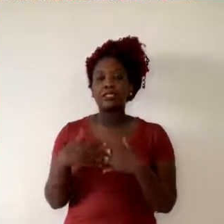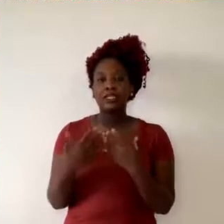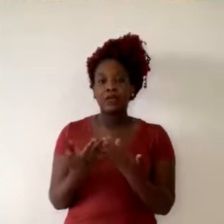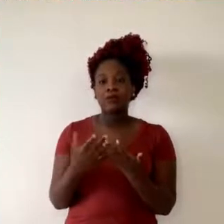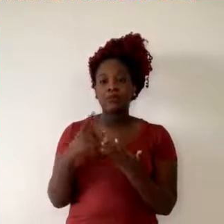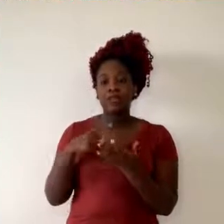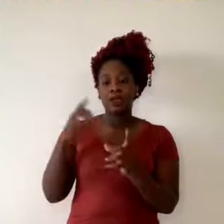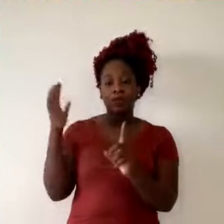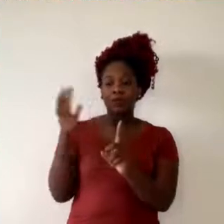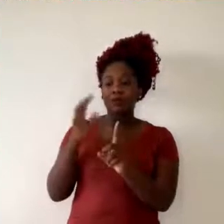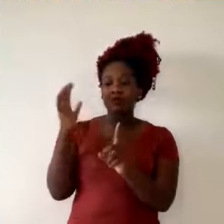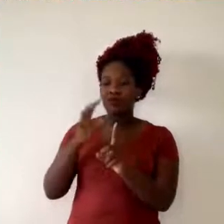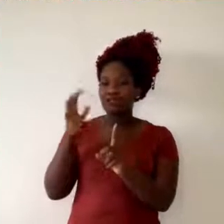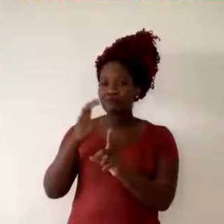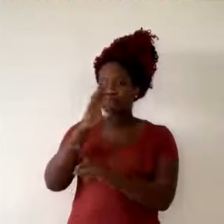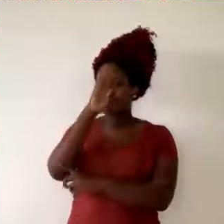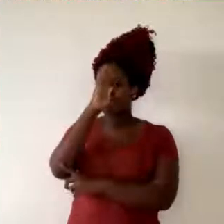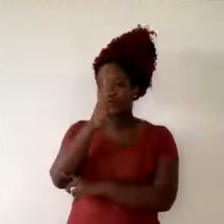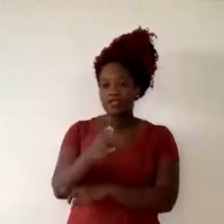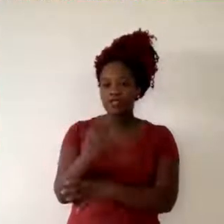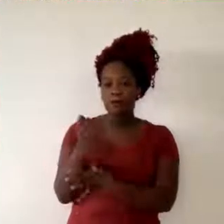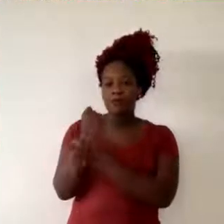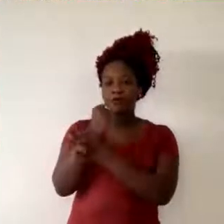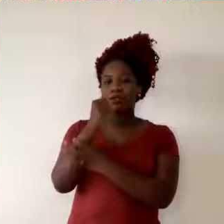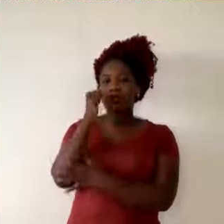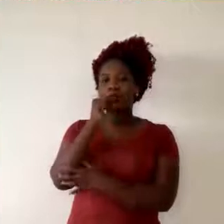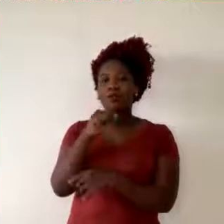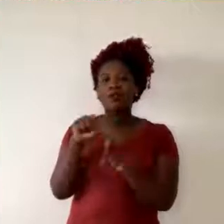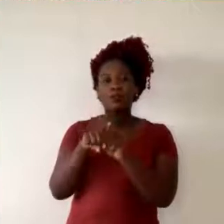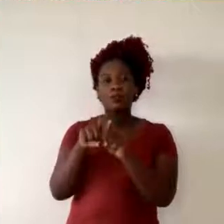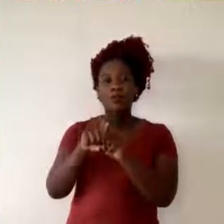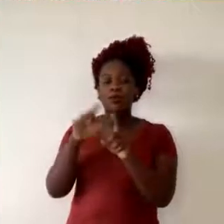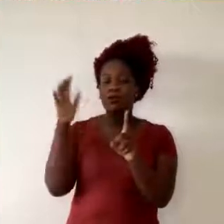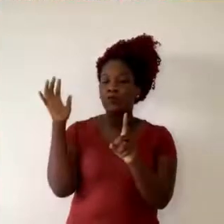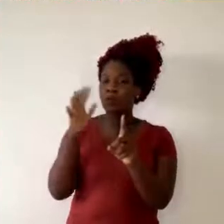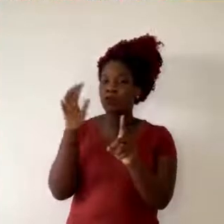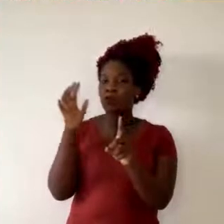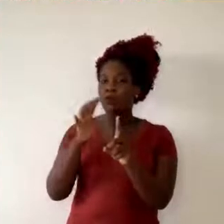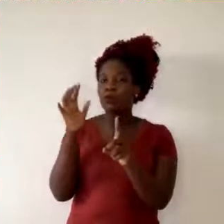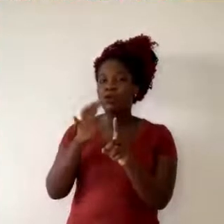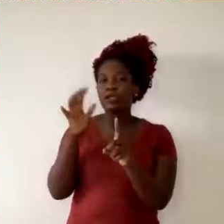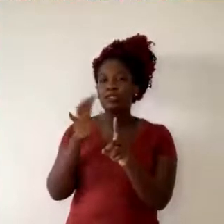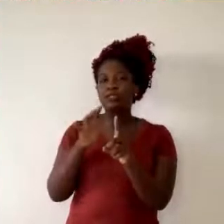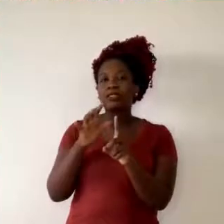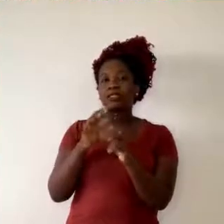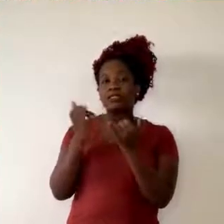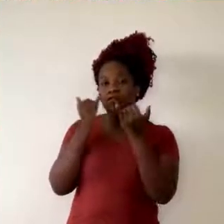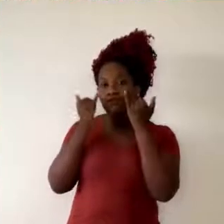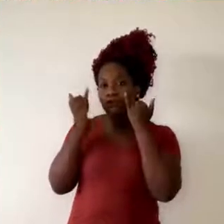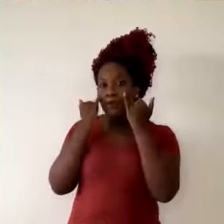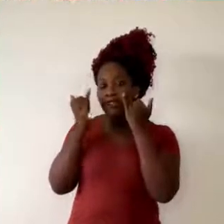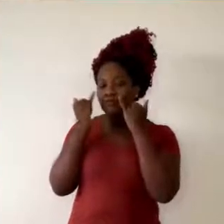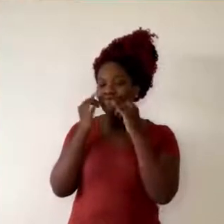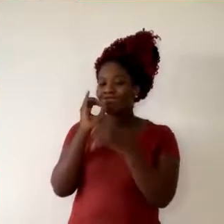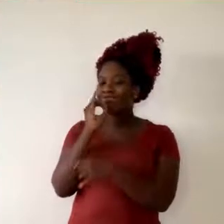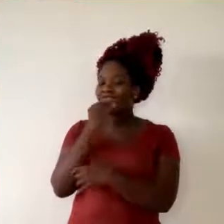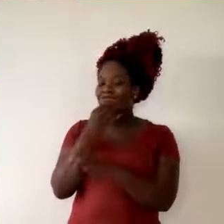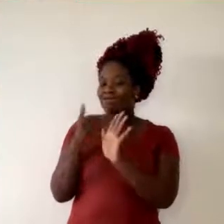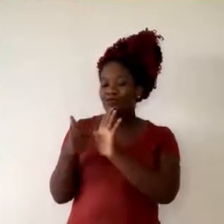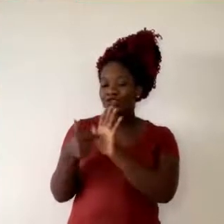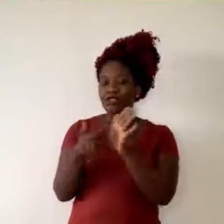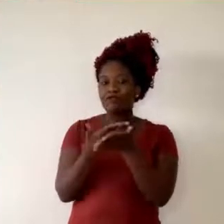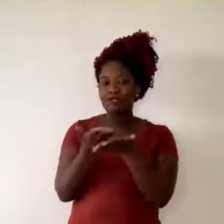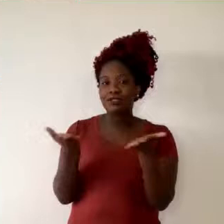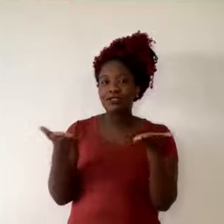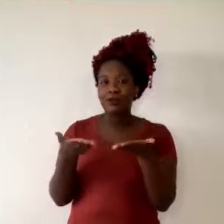dramatic budget cuts, and that has a direct impact in the lives of women and in the sad statistics that